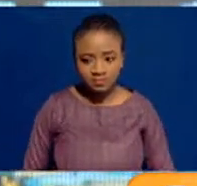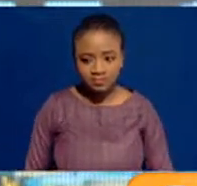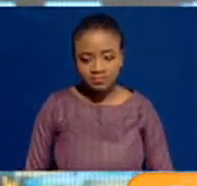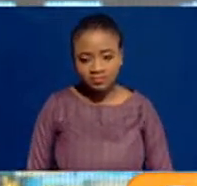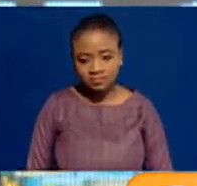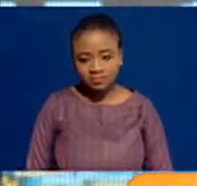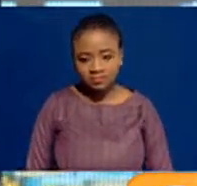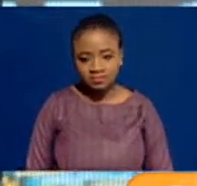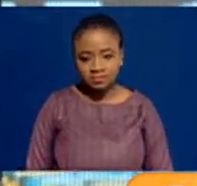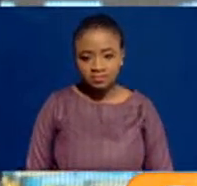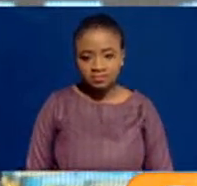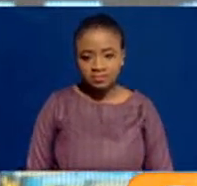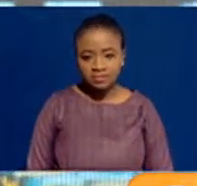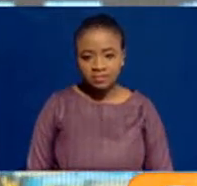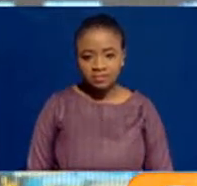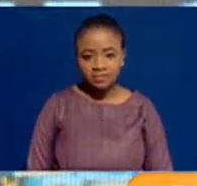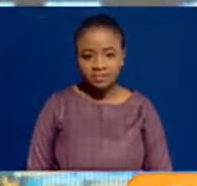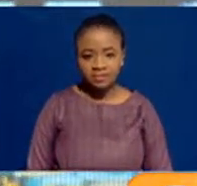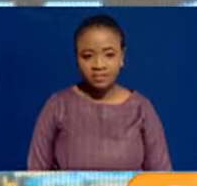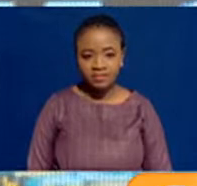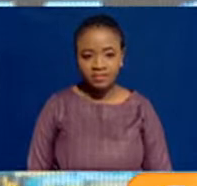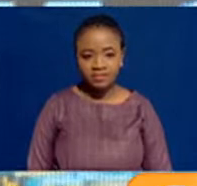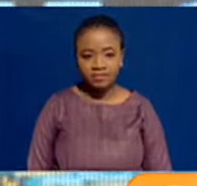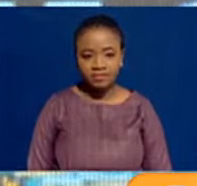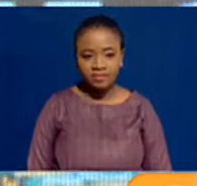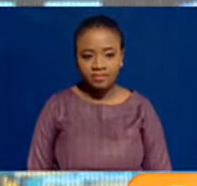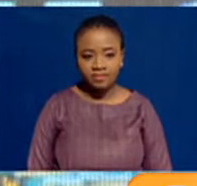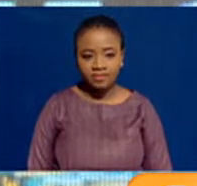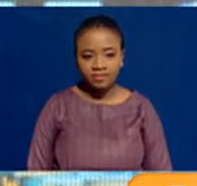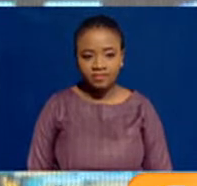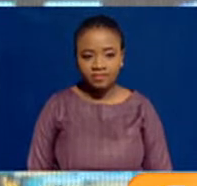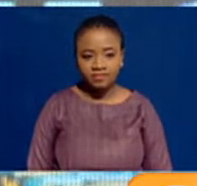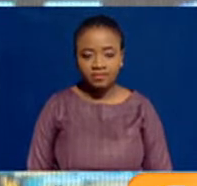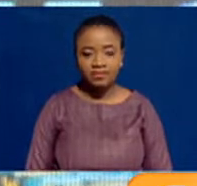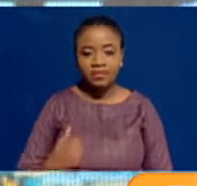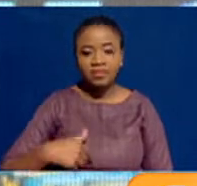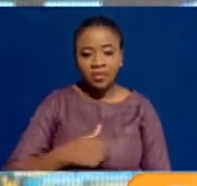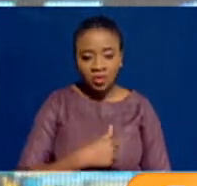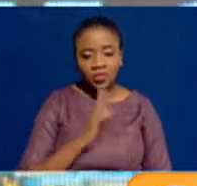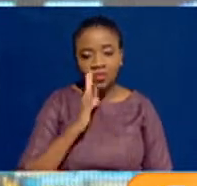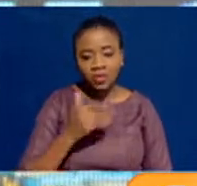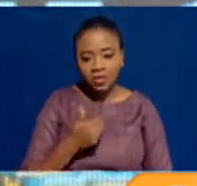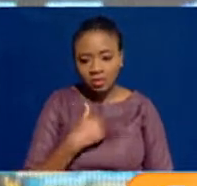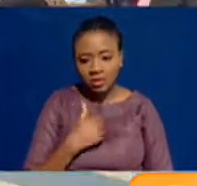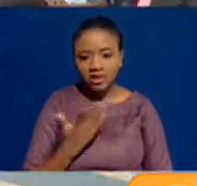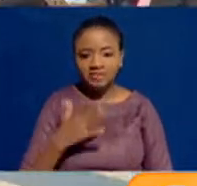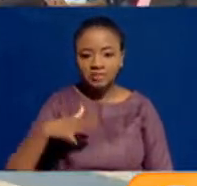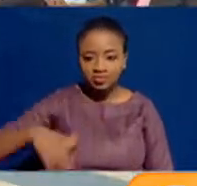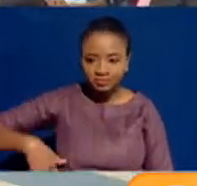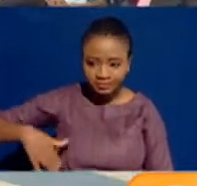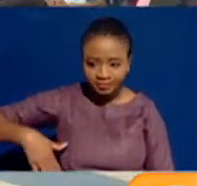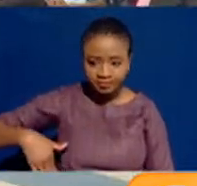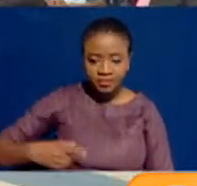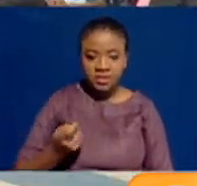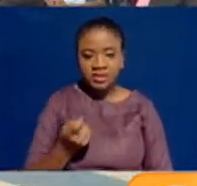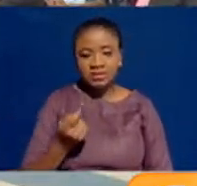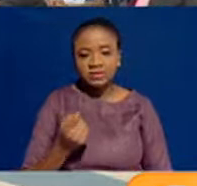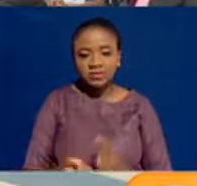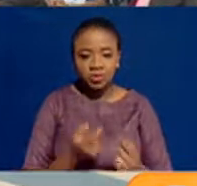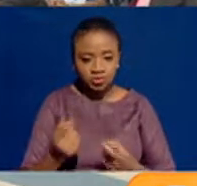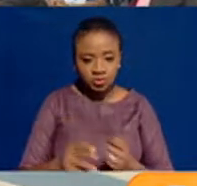We will have to delay some of the projects we have. We will have